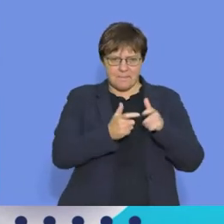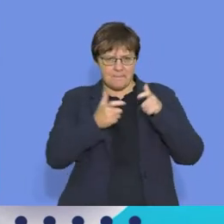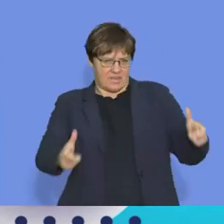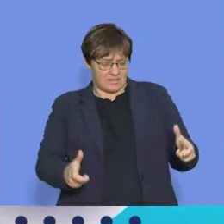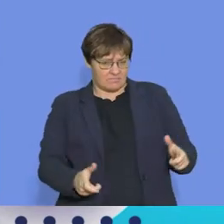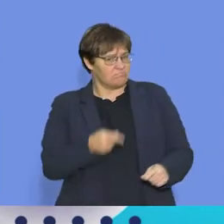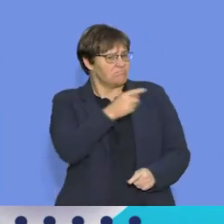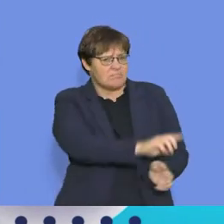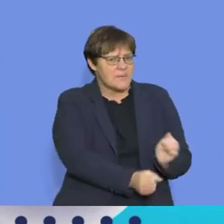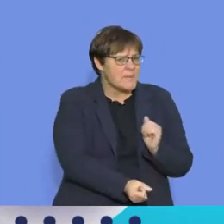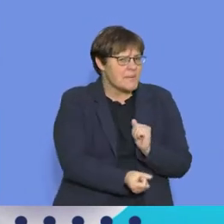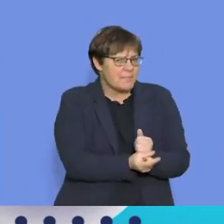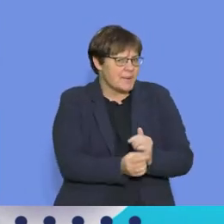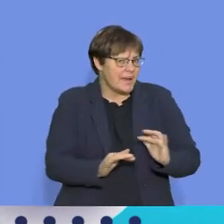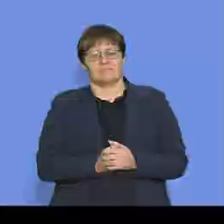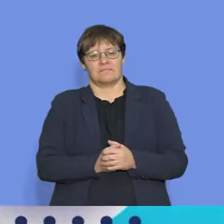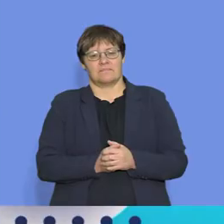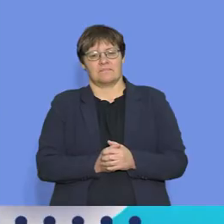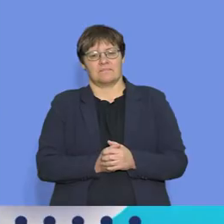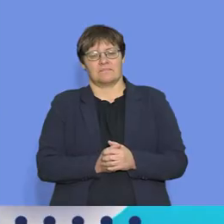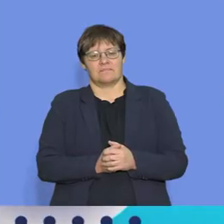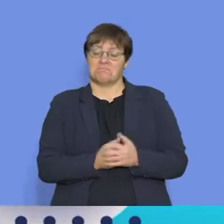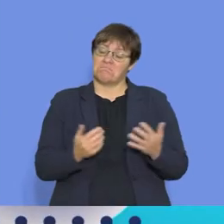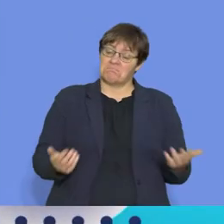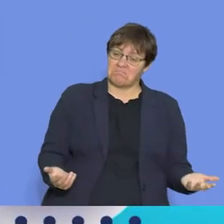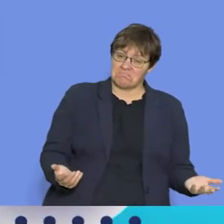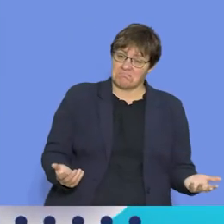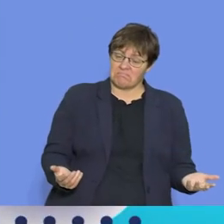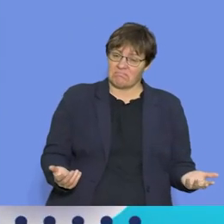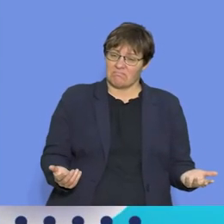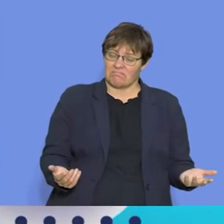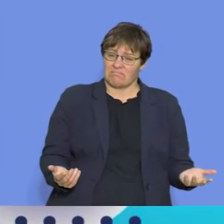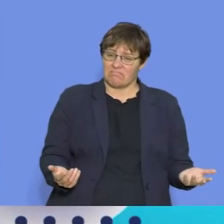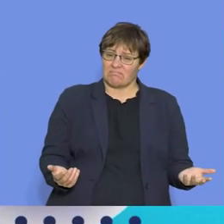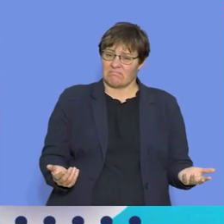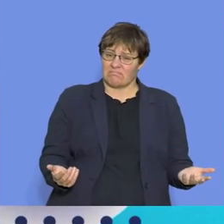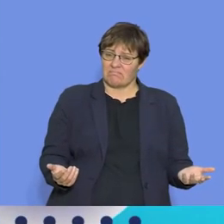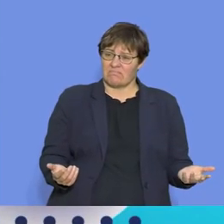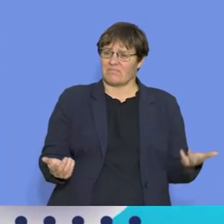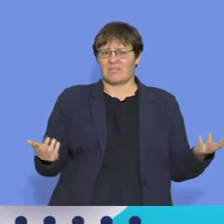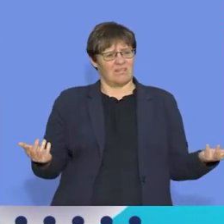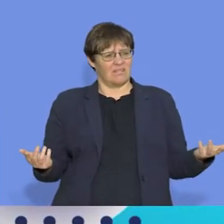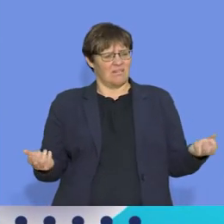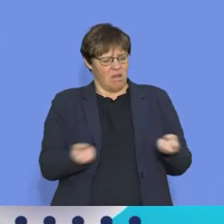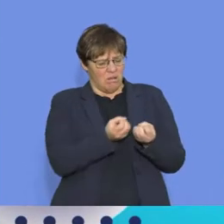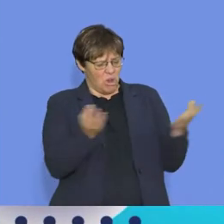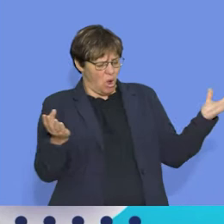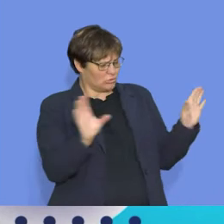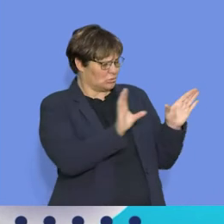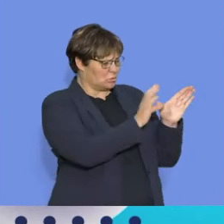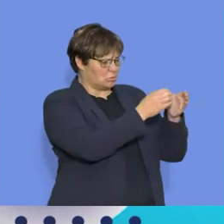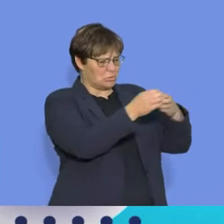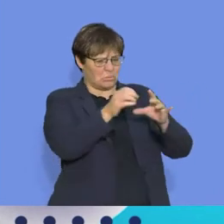how they actually occur. Now, what could possibly make a whole lot of animals